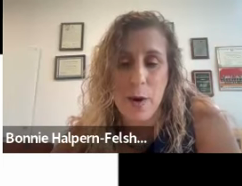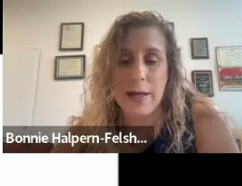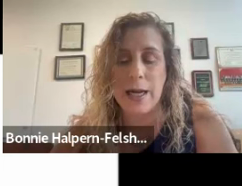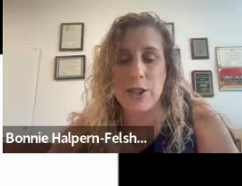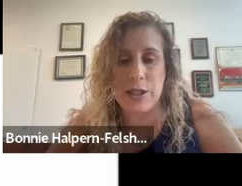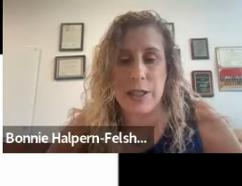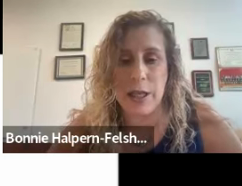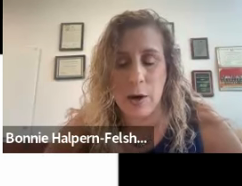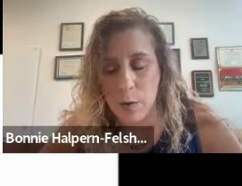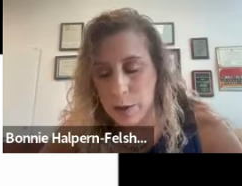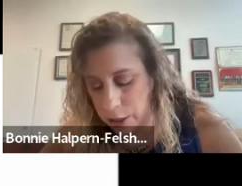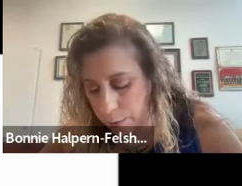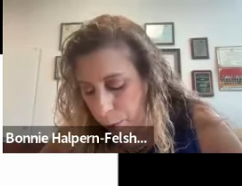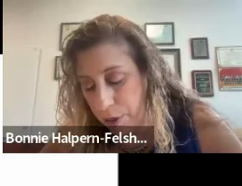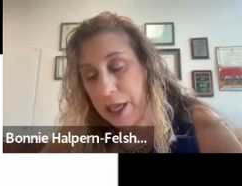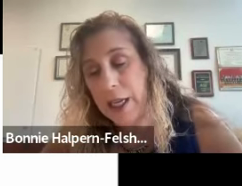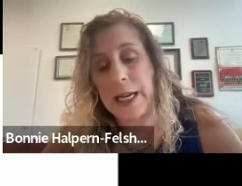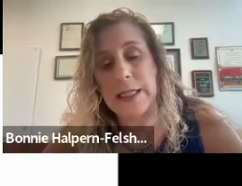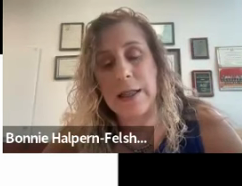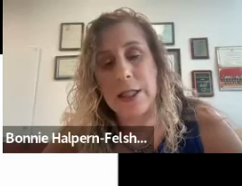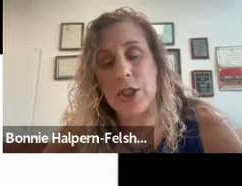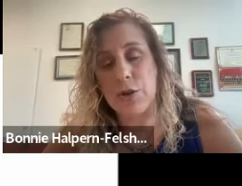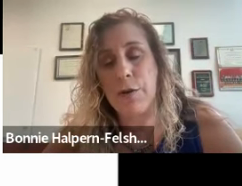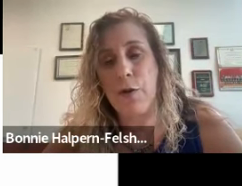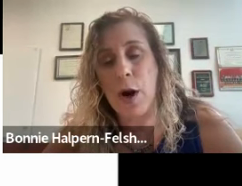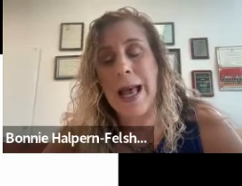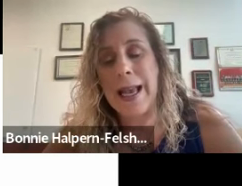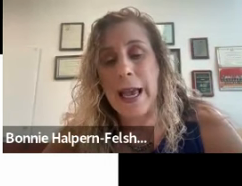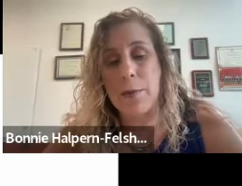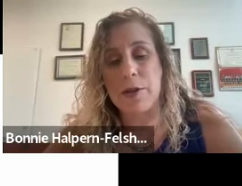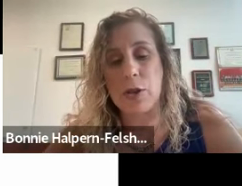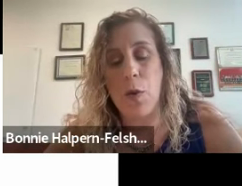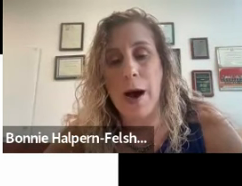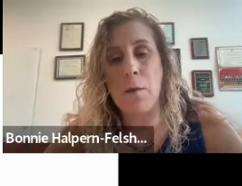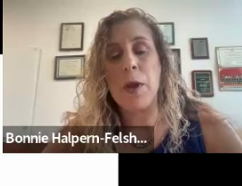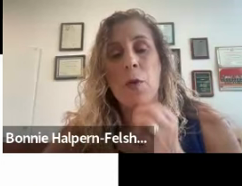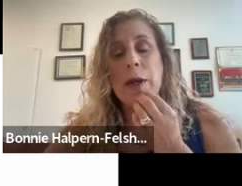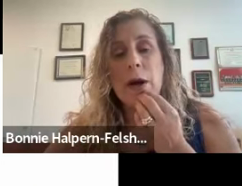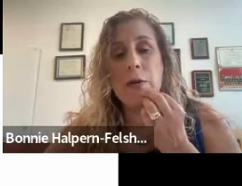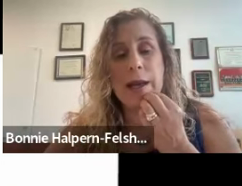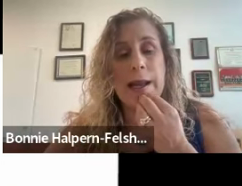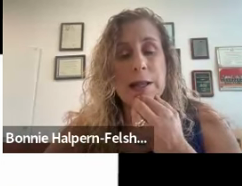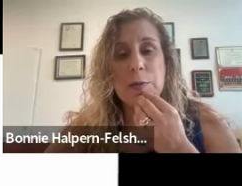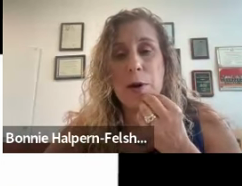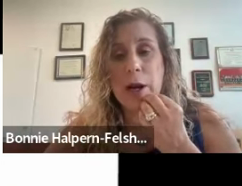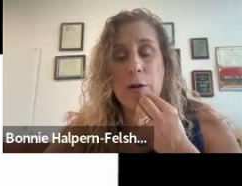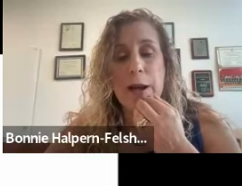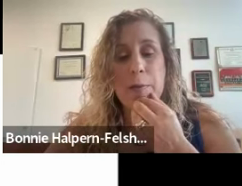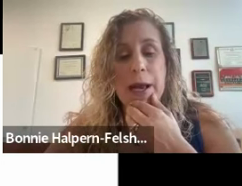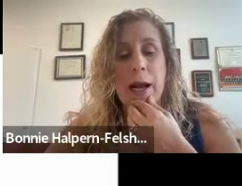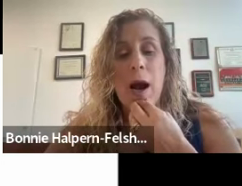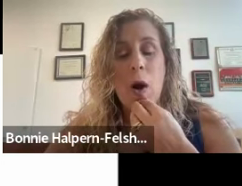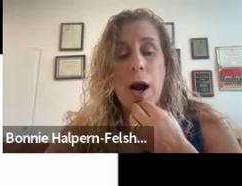by the way, not just, originally people were thinking nicotine. This is true for cannabis as well. We know that any smoking